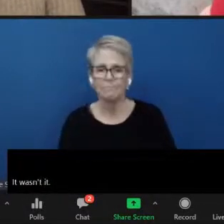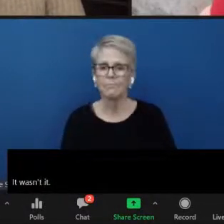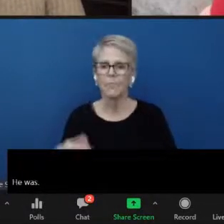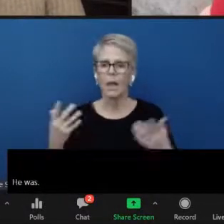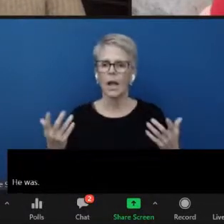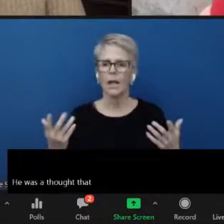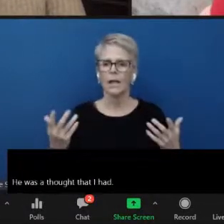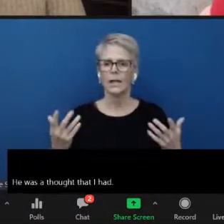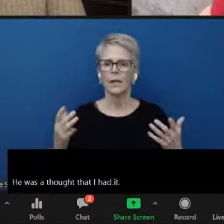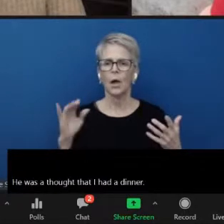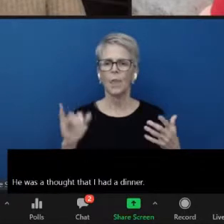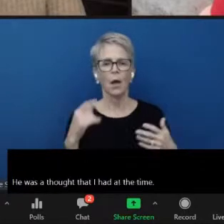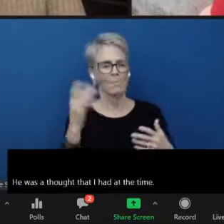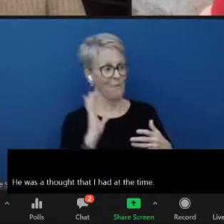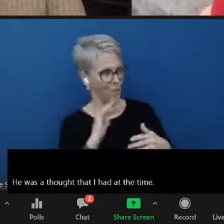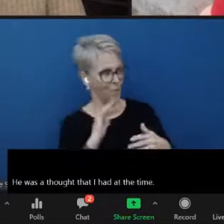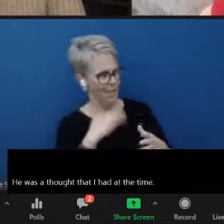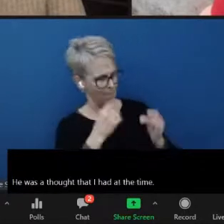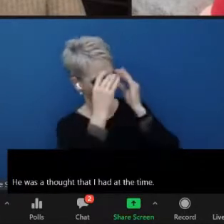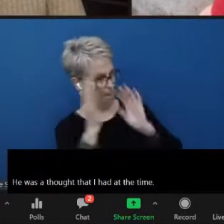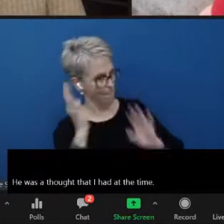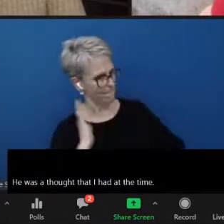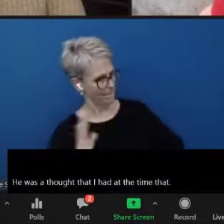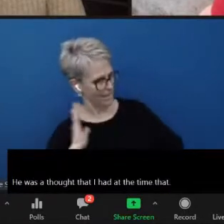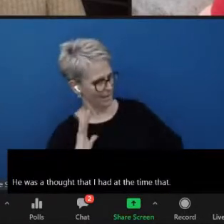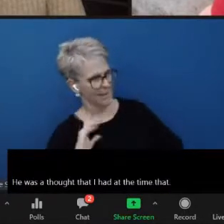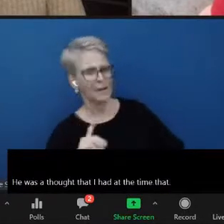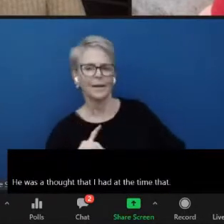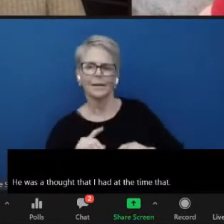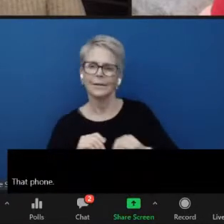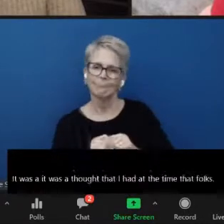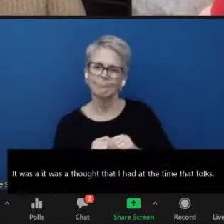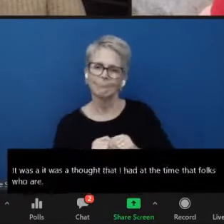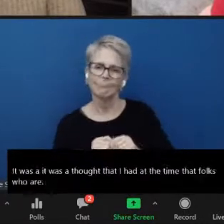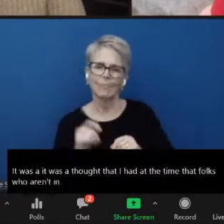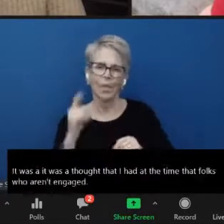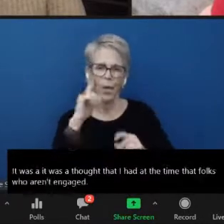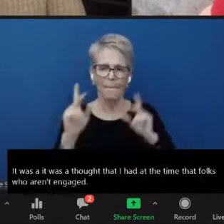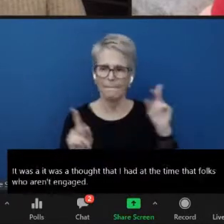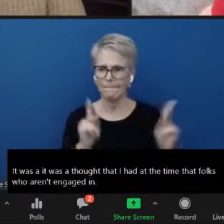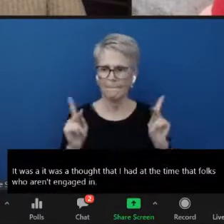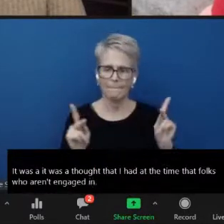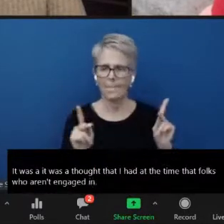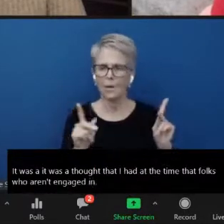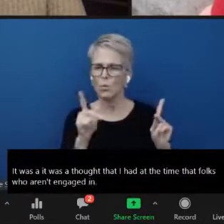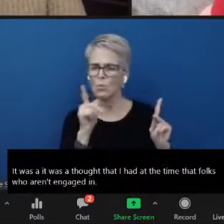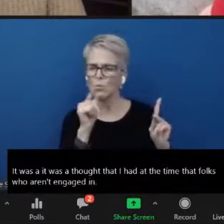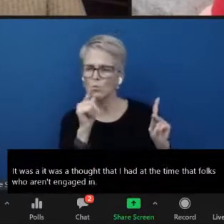It was a thought that I had at the time, that folks who aren't engaged in